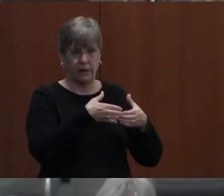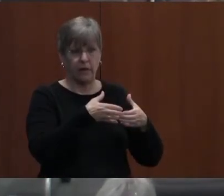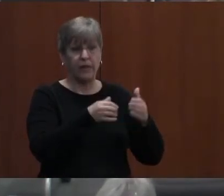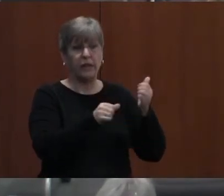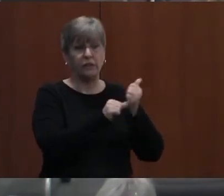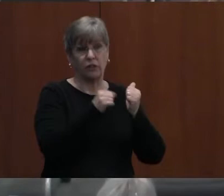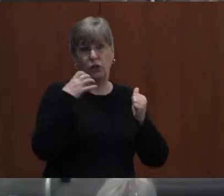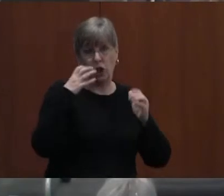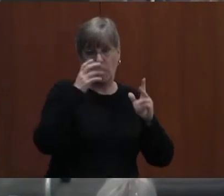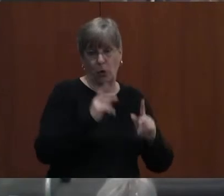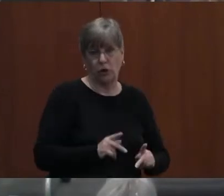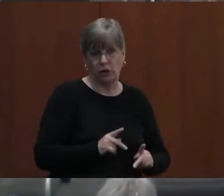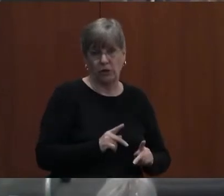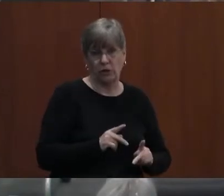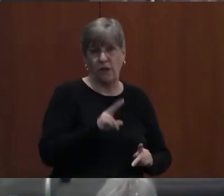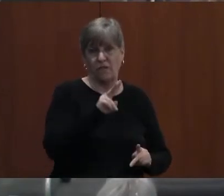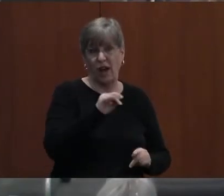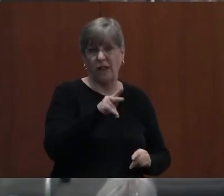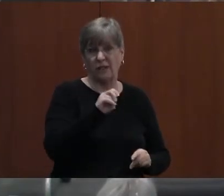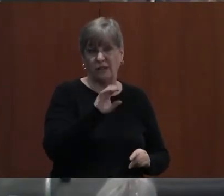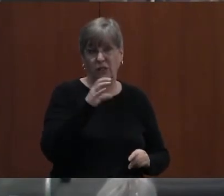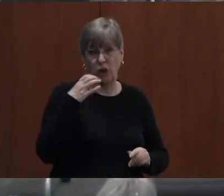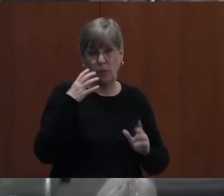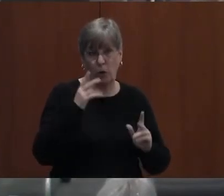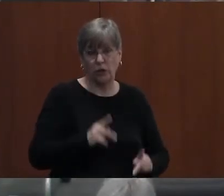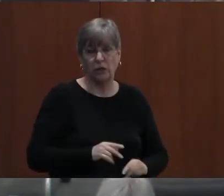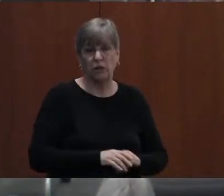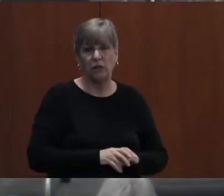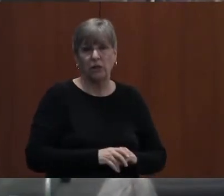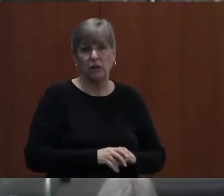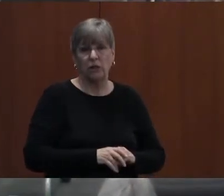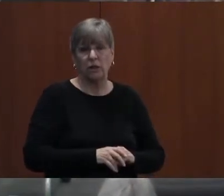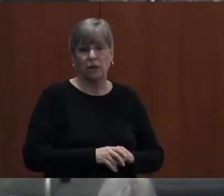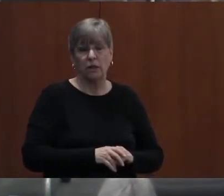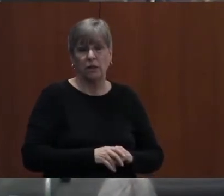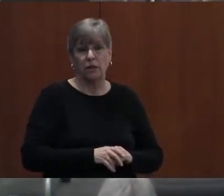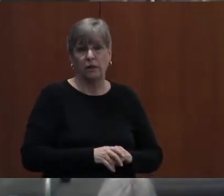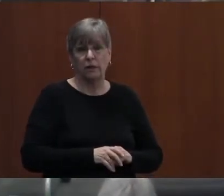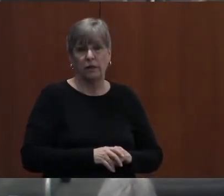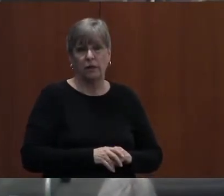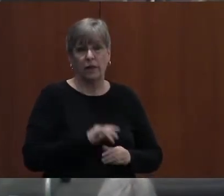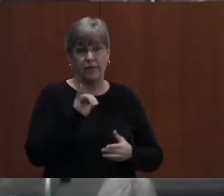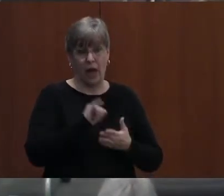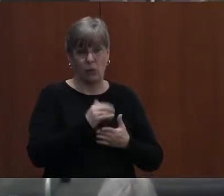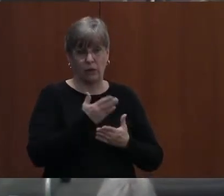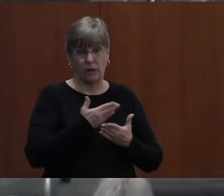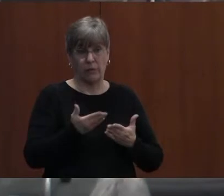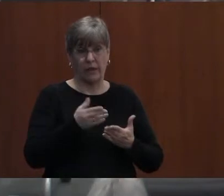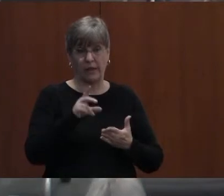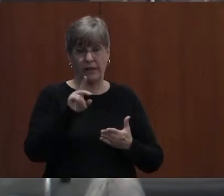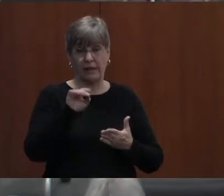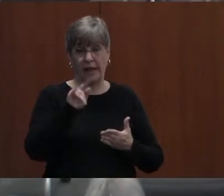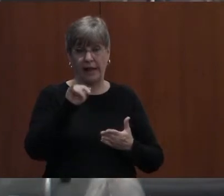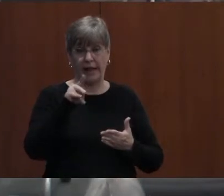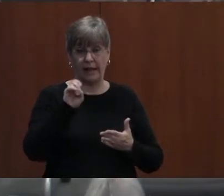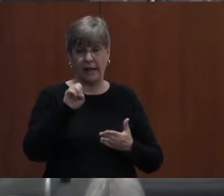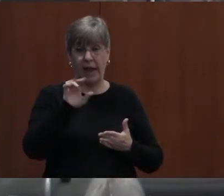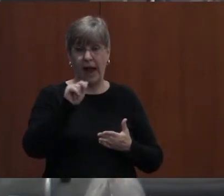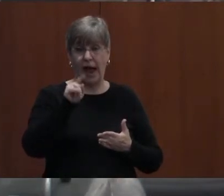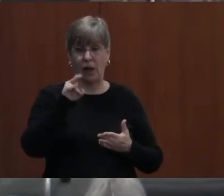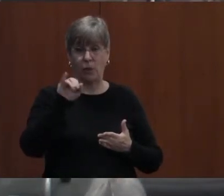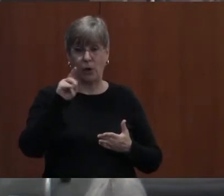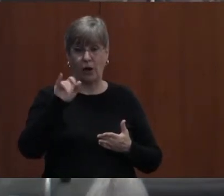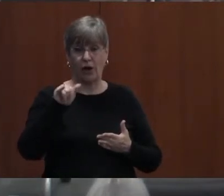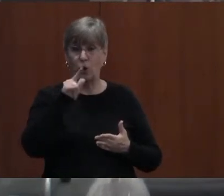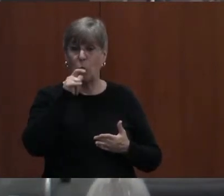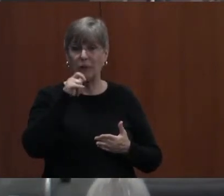assistant chairman, vice chairman, and was really something that Delegate Atterbury, who's now chairman